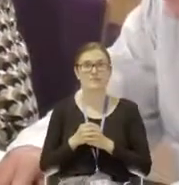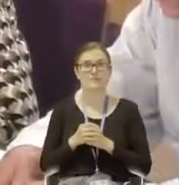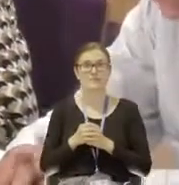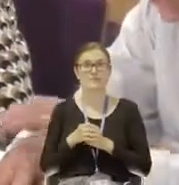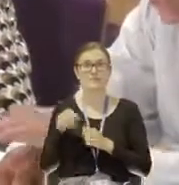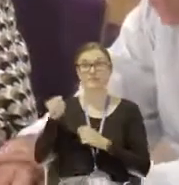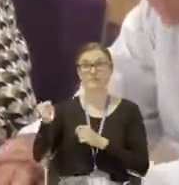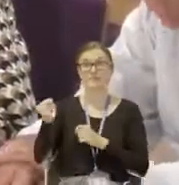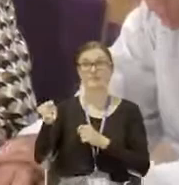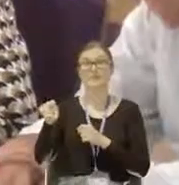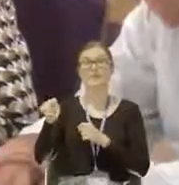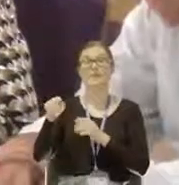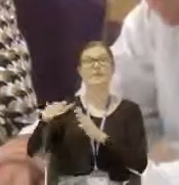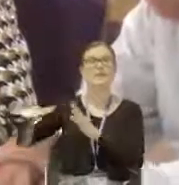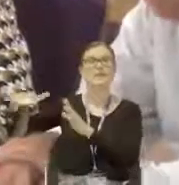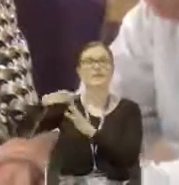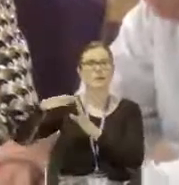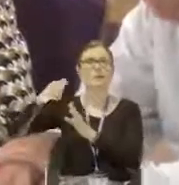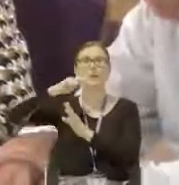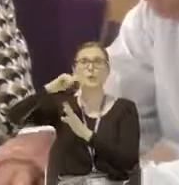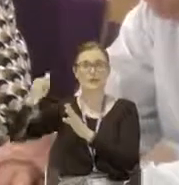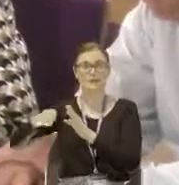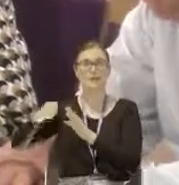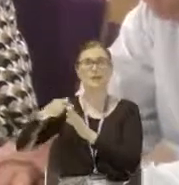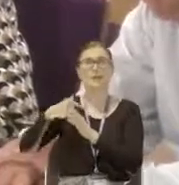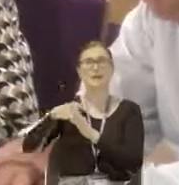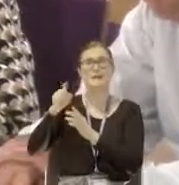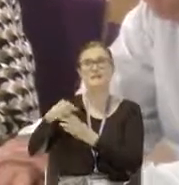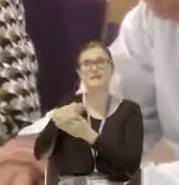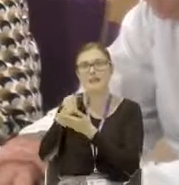more horizontal governance structure.